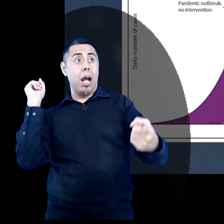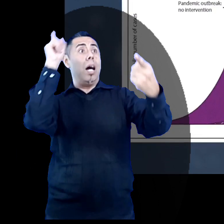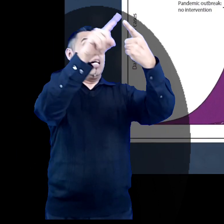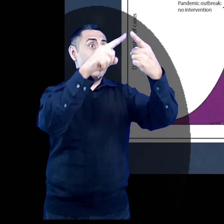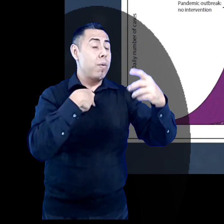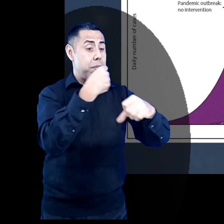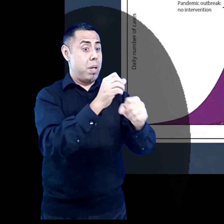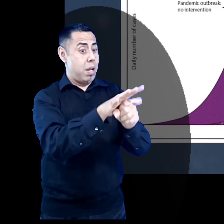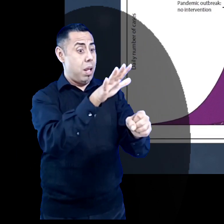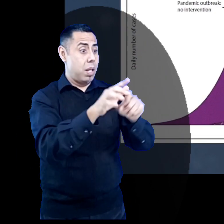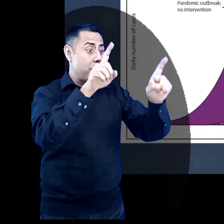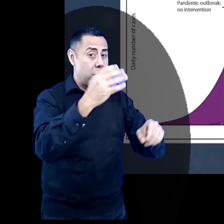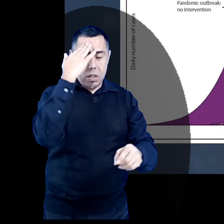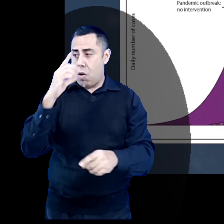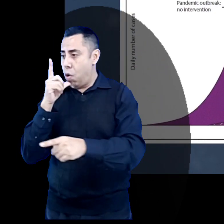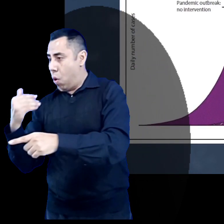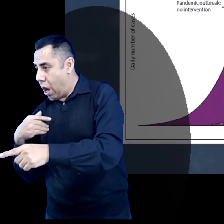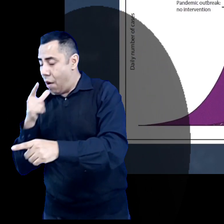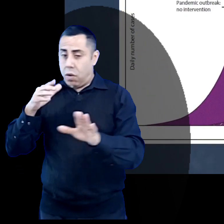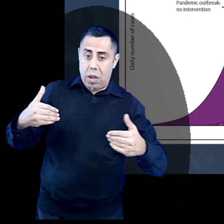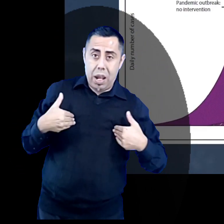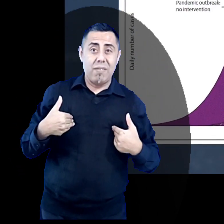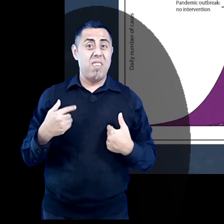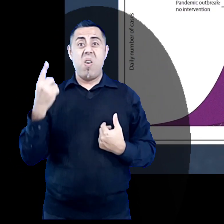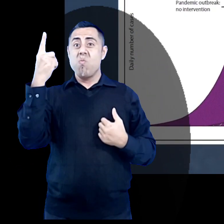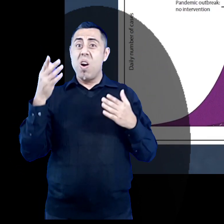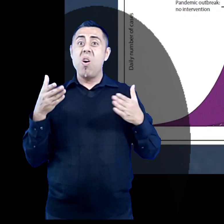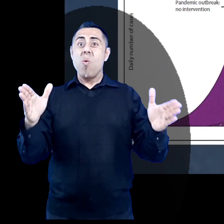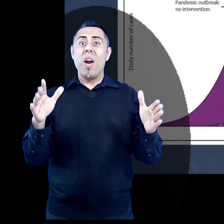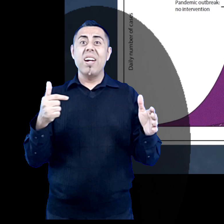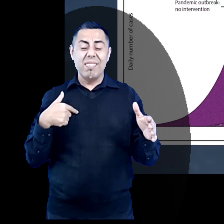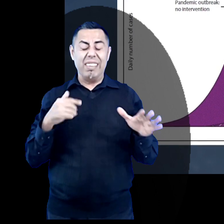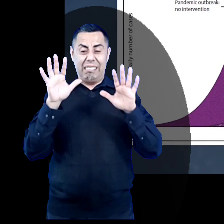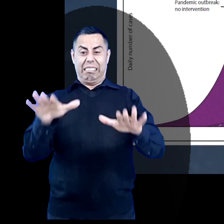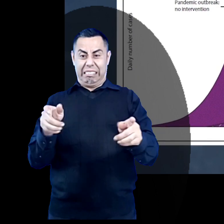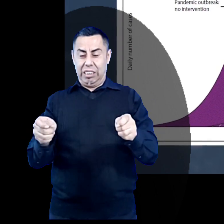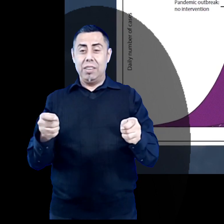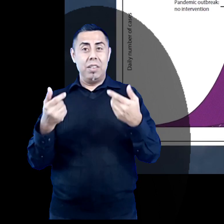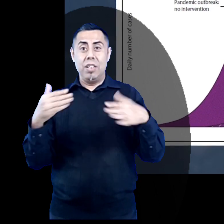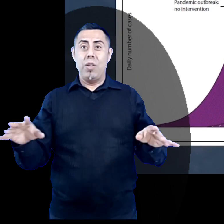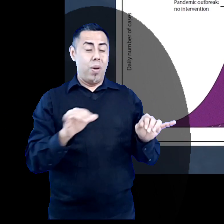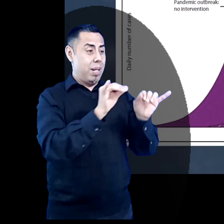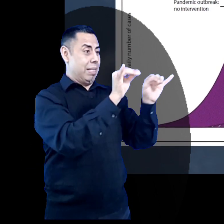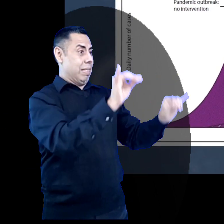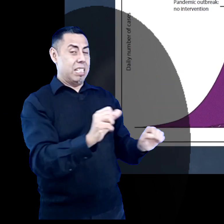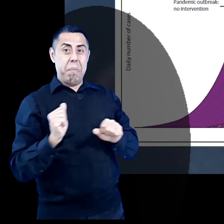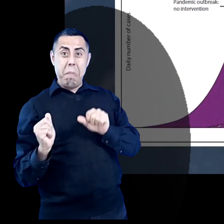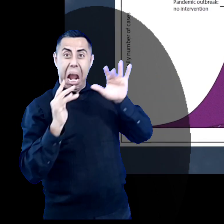infected, the only policy to provide containment and flatten this curve and not overwhelm the system is